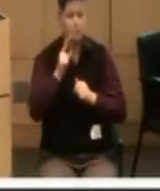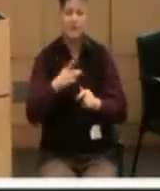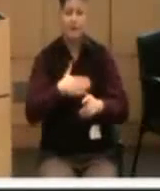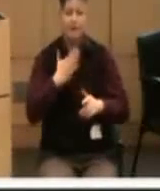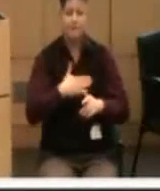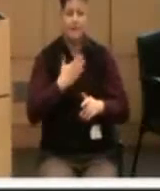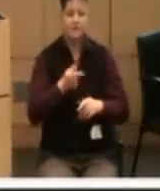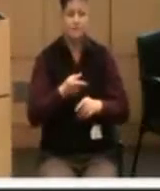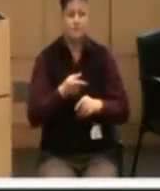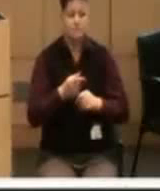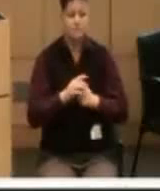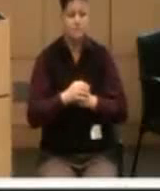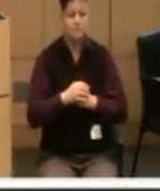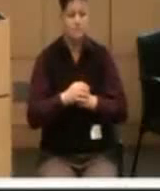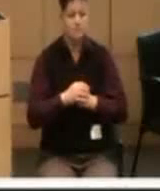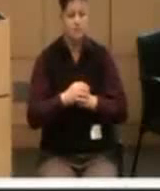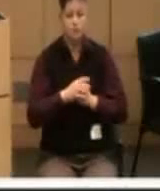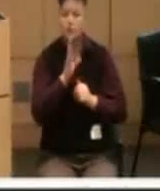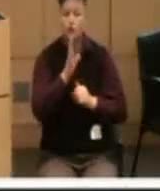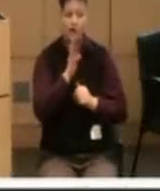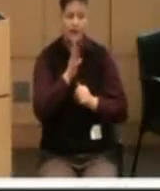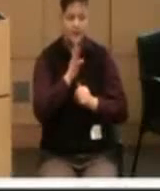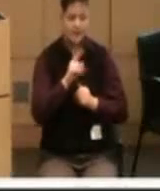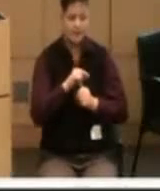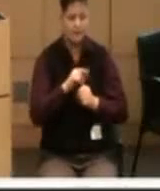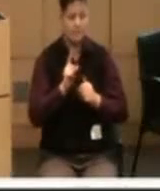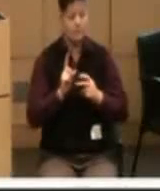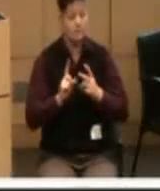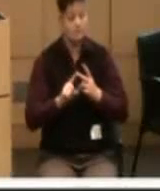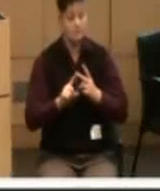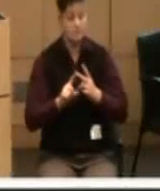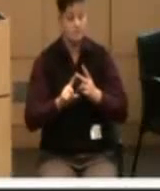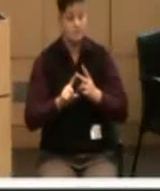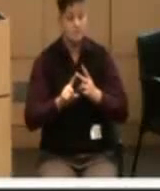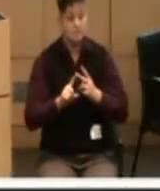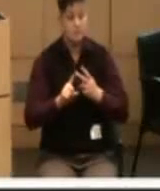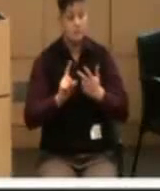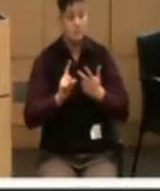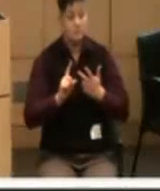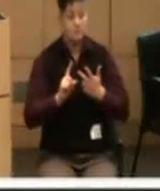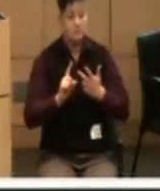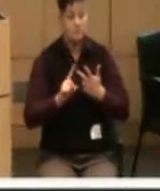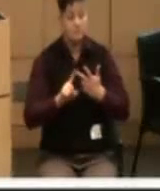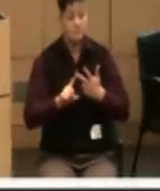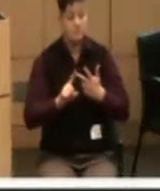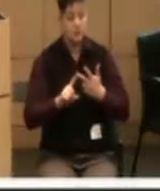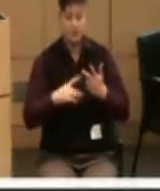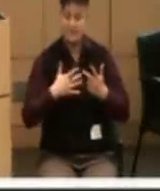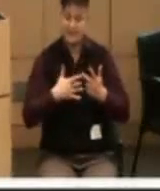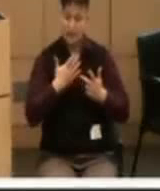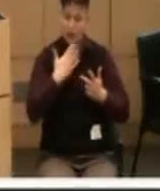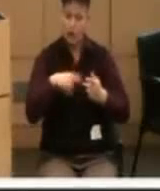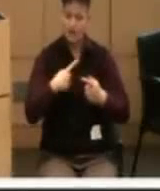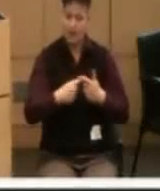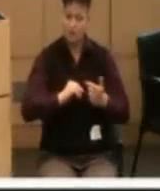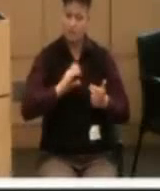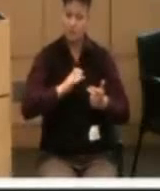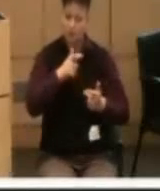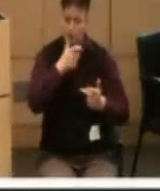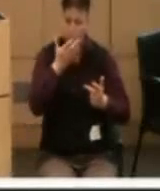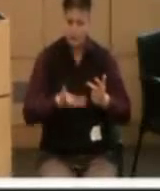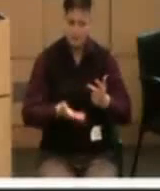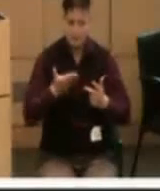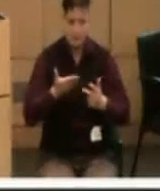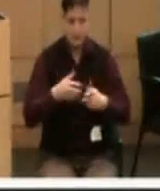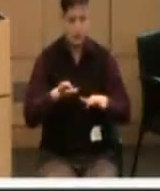happy, she was talking, and she was feeling good about who she is. She